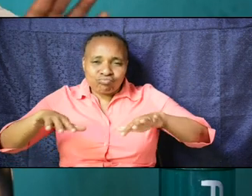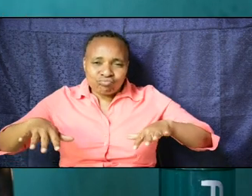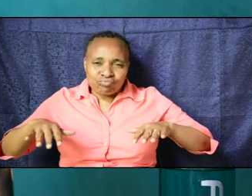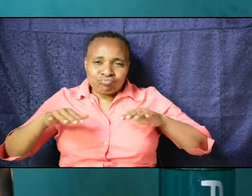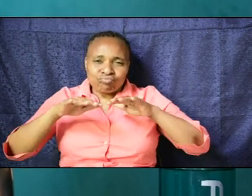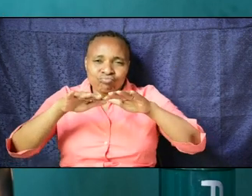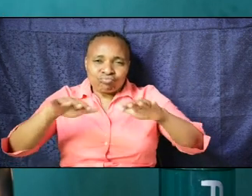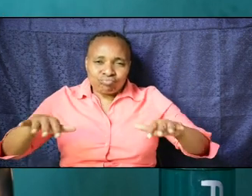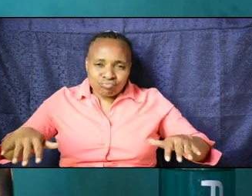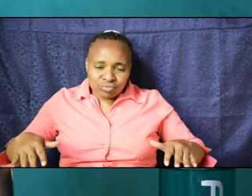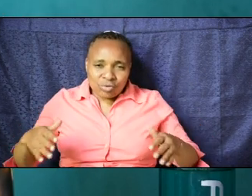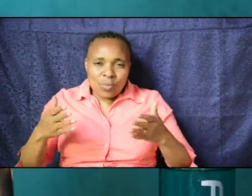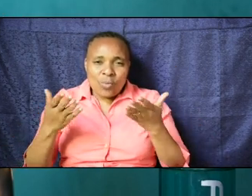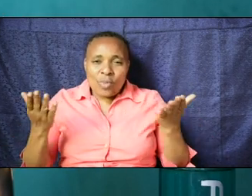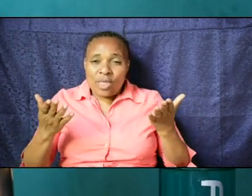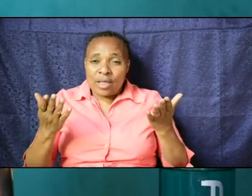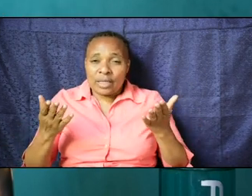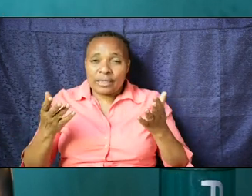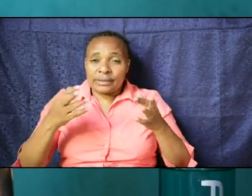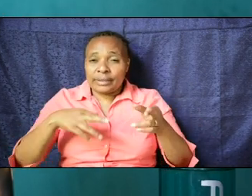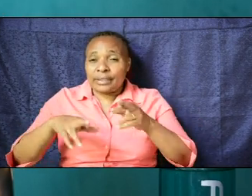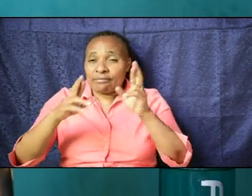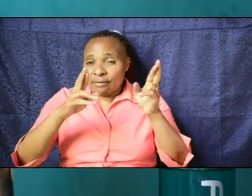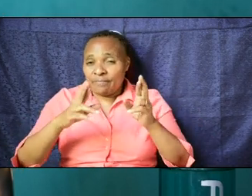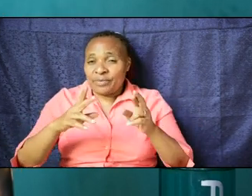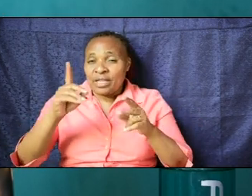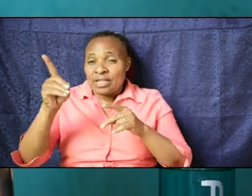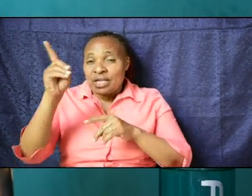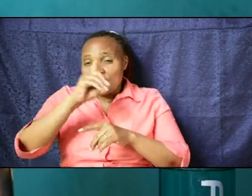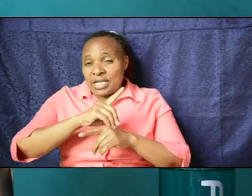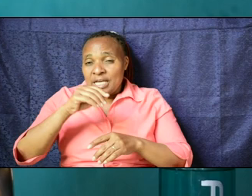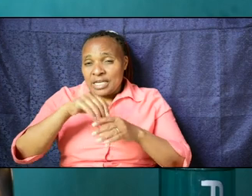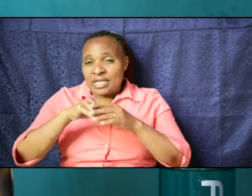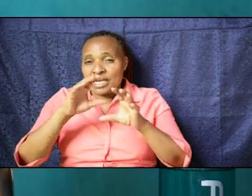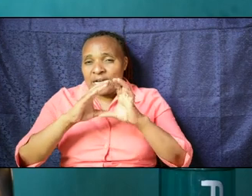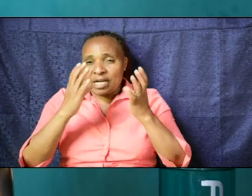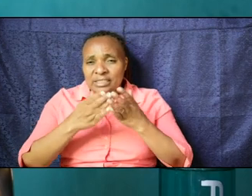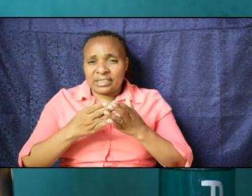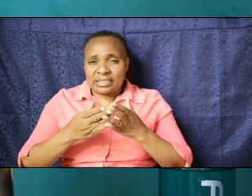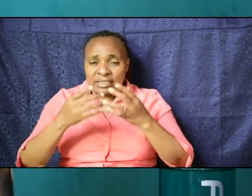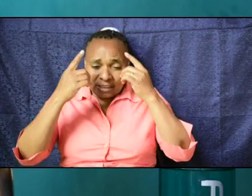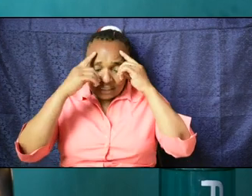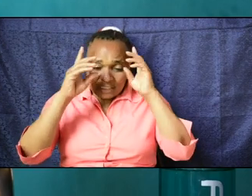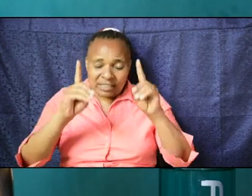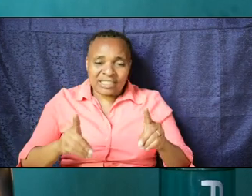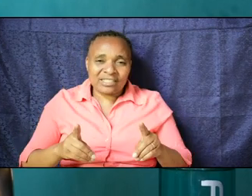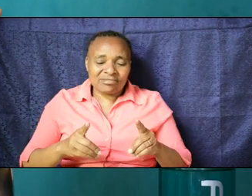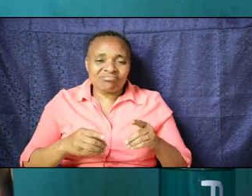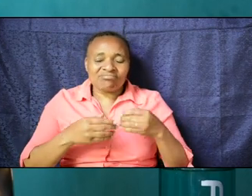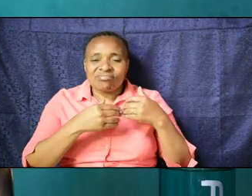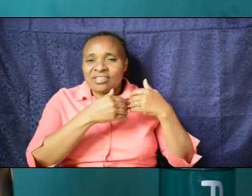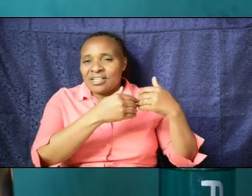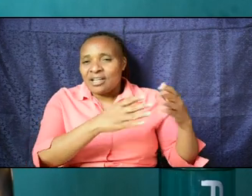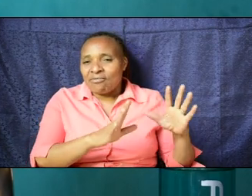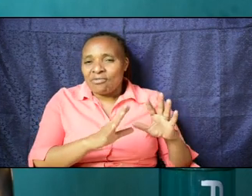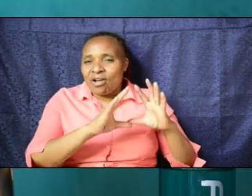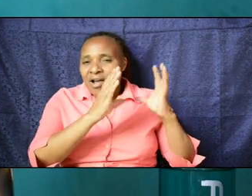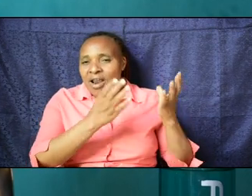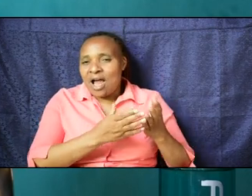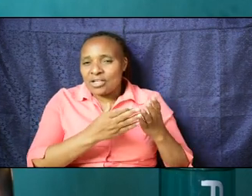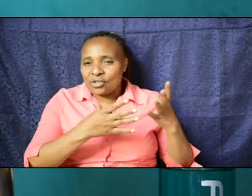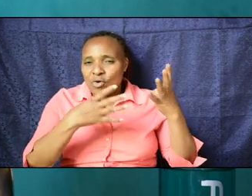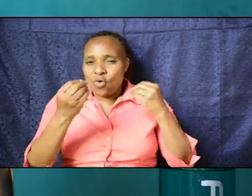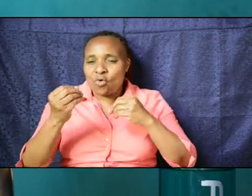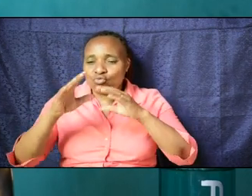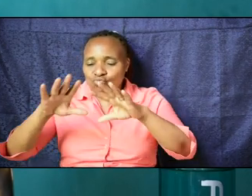somewhere in the beach. So on the day that they were supposed to be in class, they decided to skip class and go to the beach.